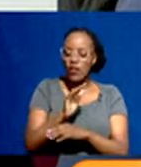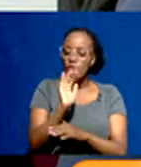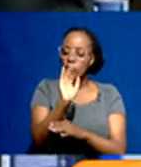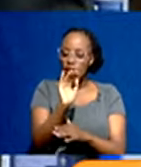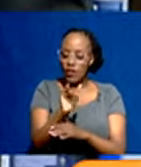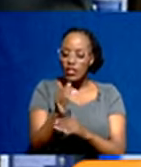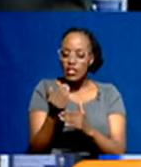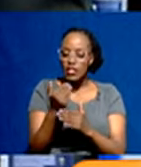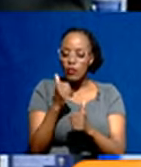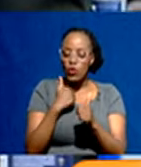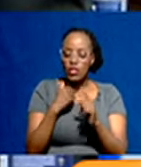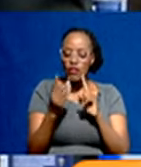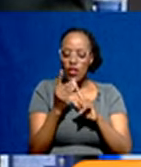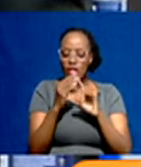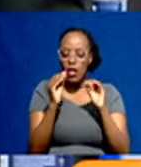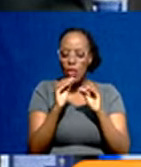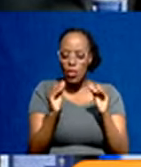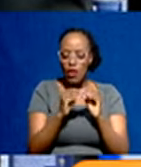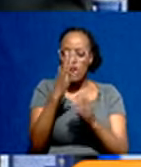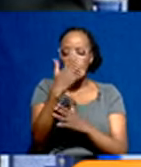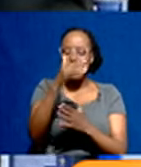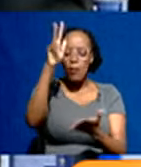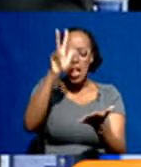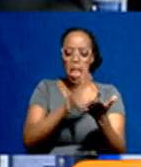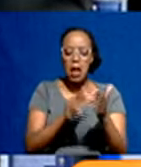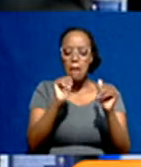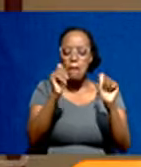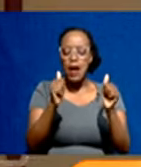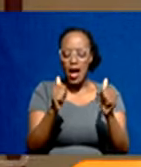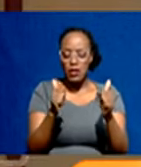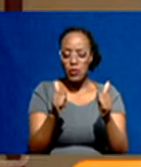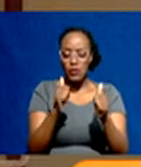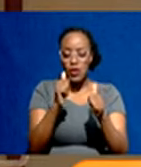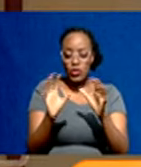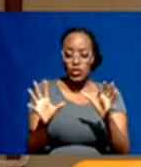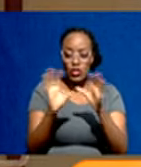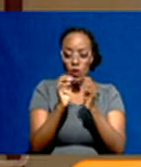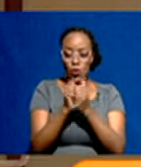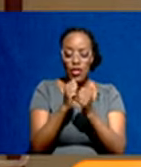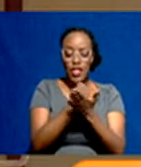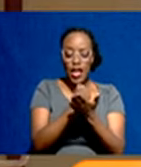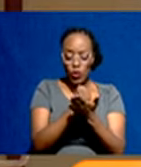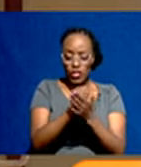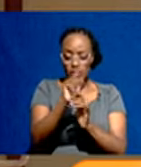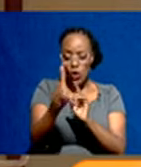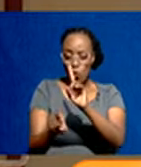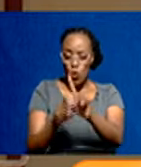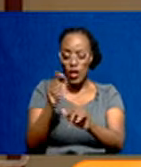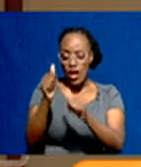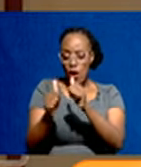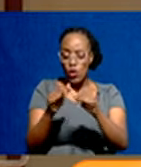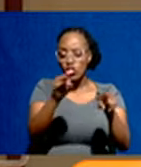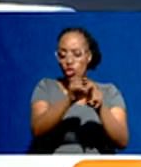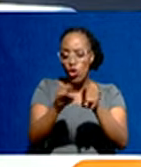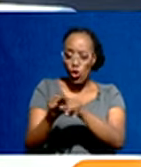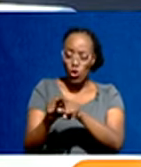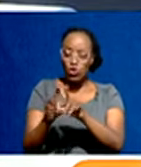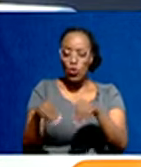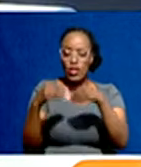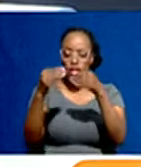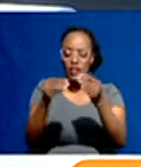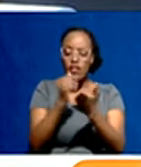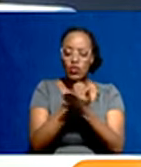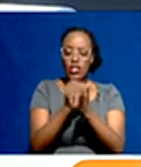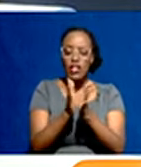presenting undated and uncertified documents before the committee in relation to the audit queries, and which were also made available to the